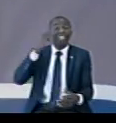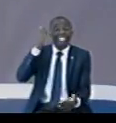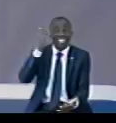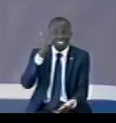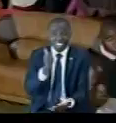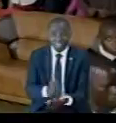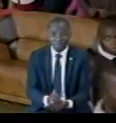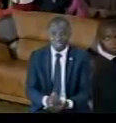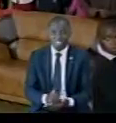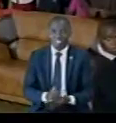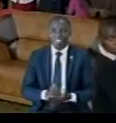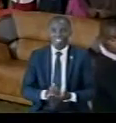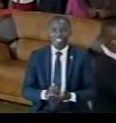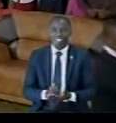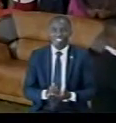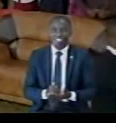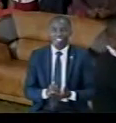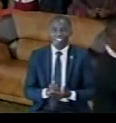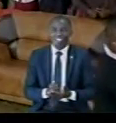Amen.